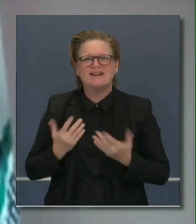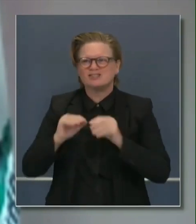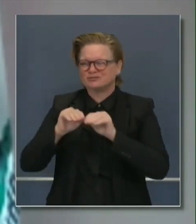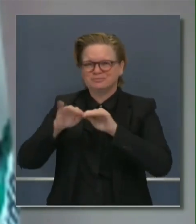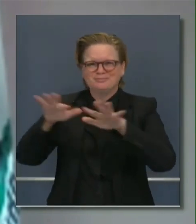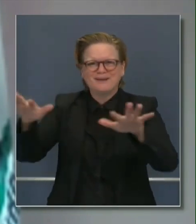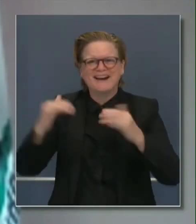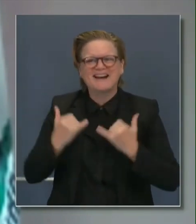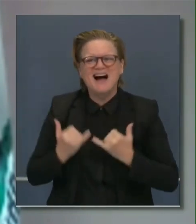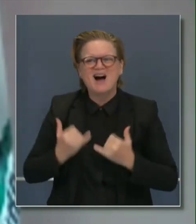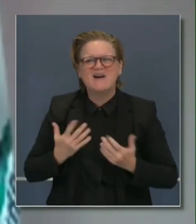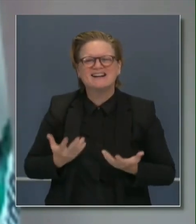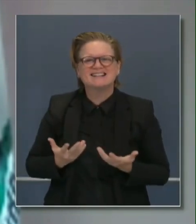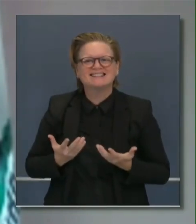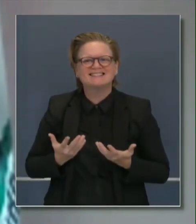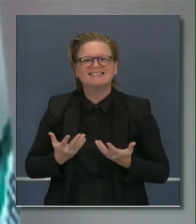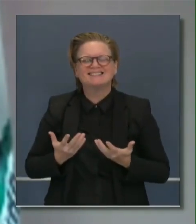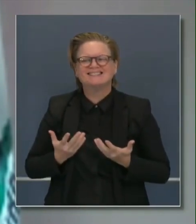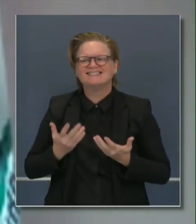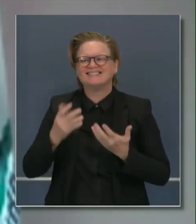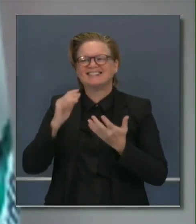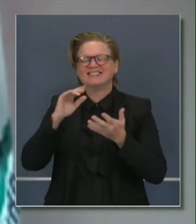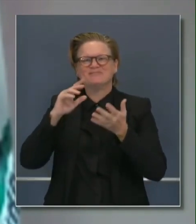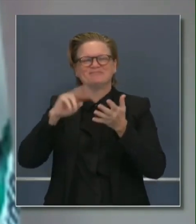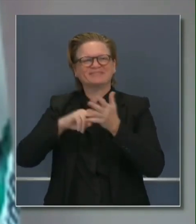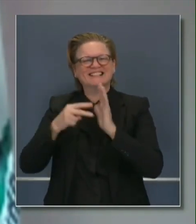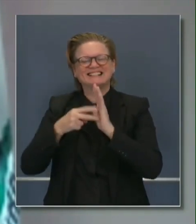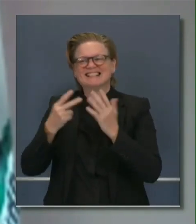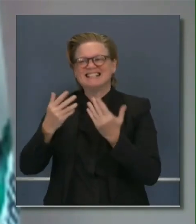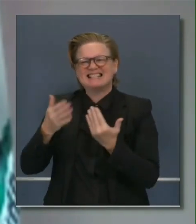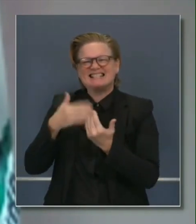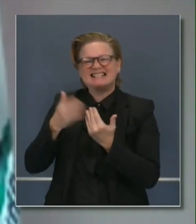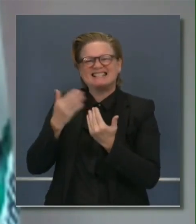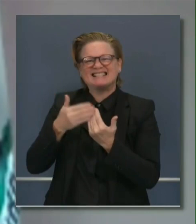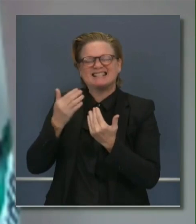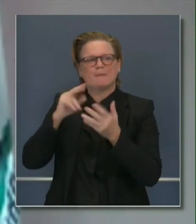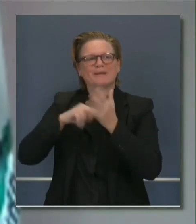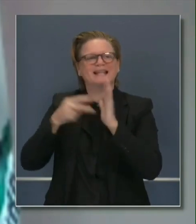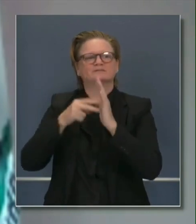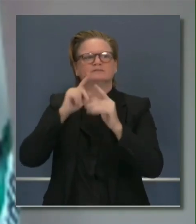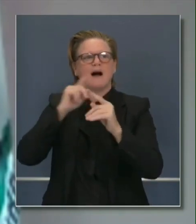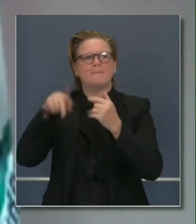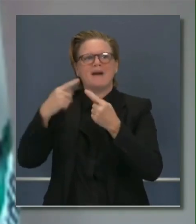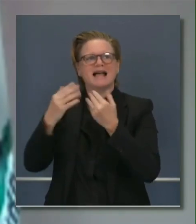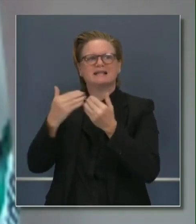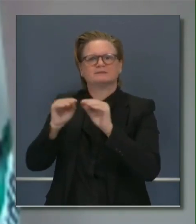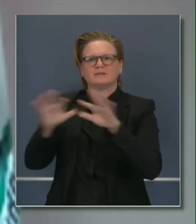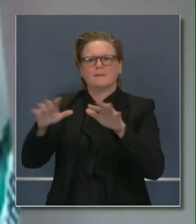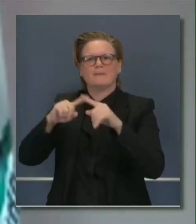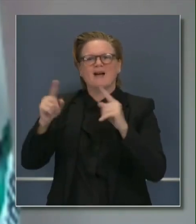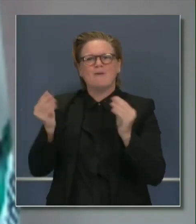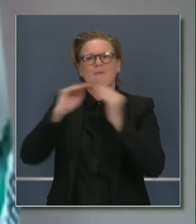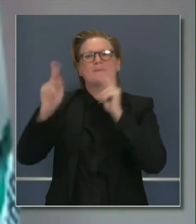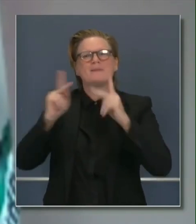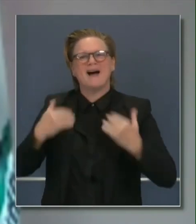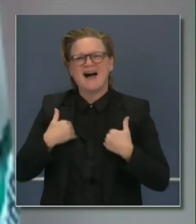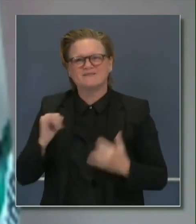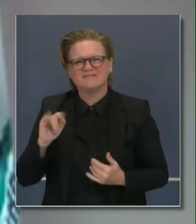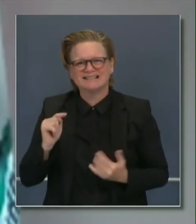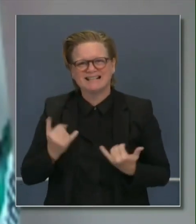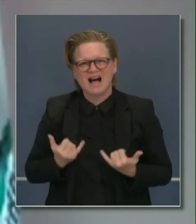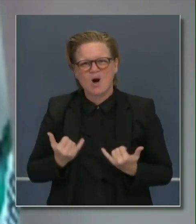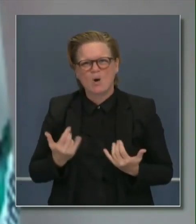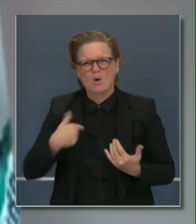but because we have more of it circulating in our communities, more people will meet someone who's COVID positive,